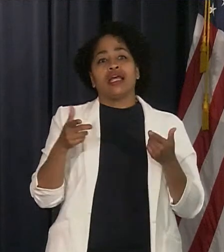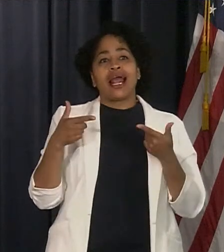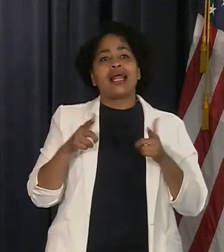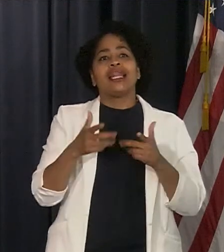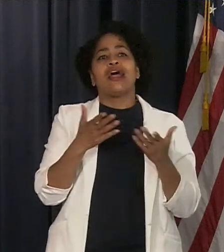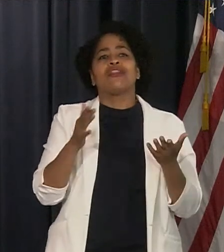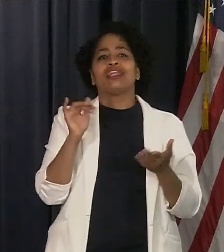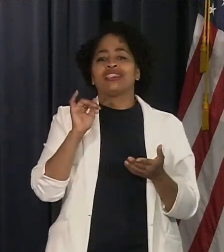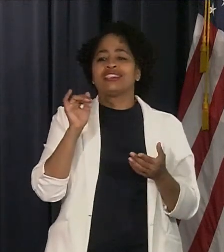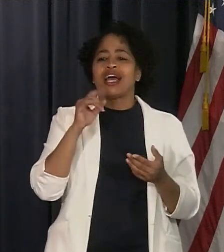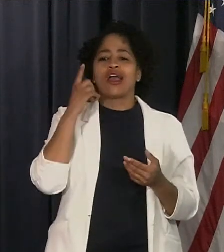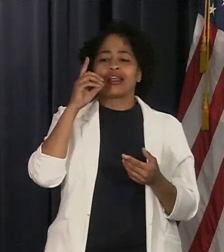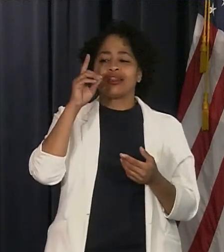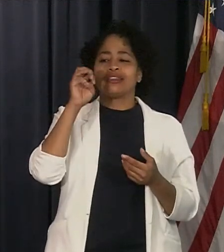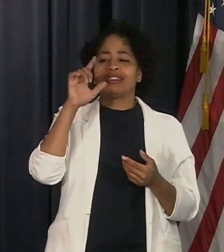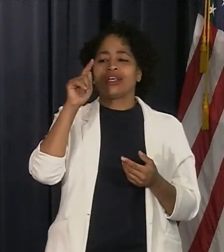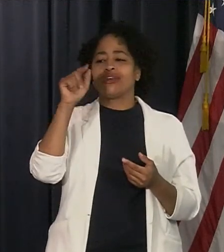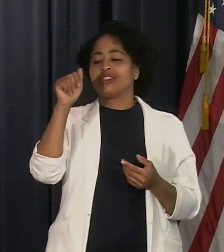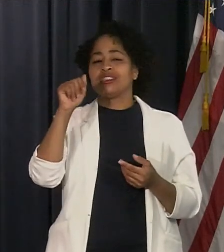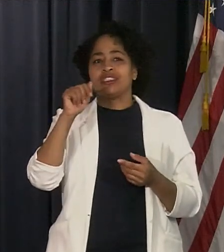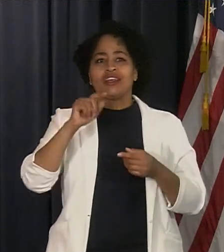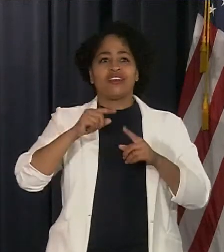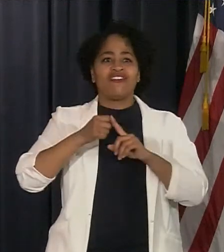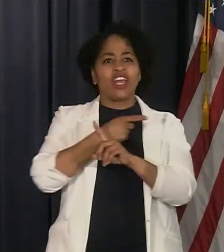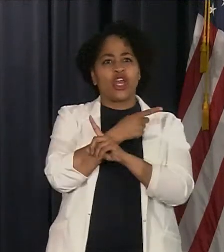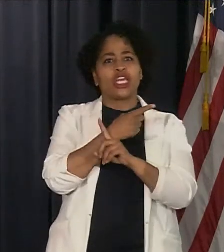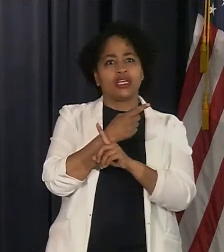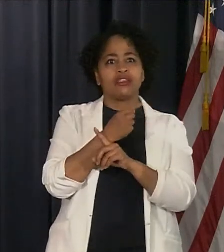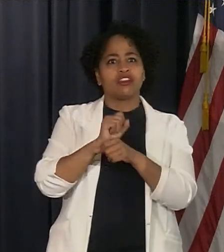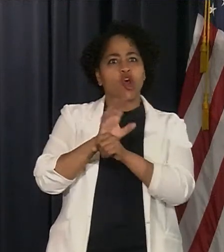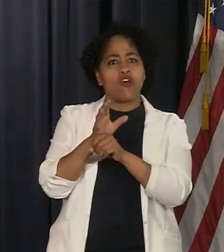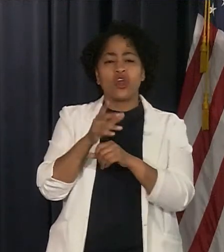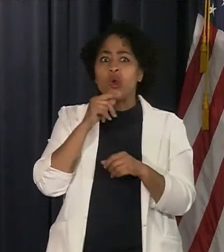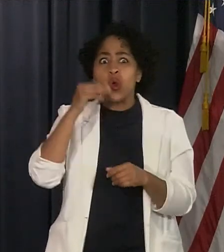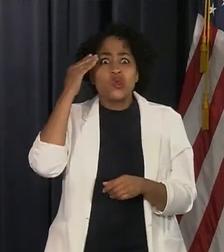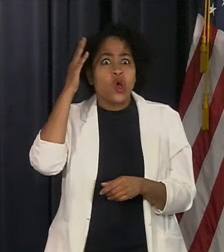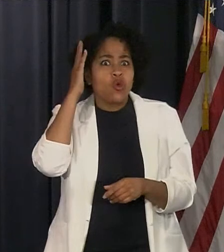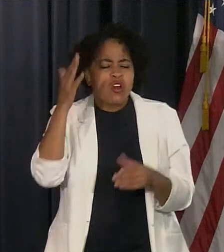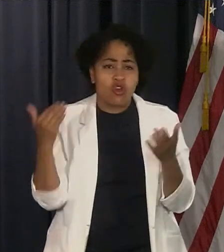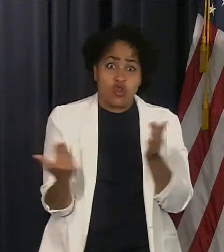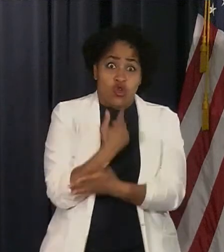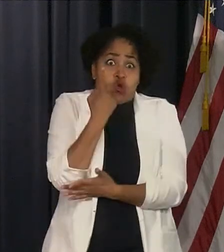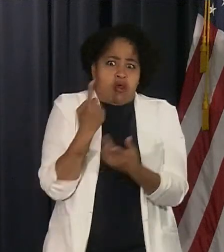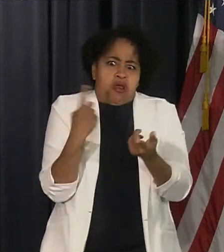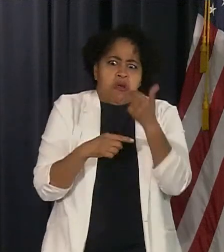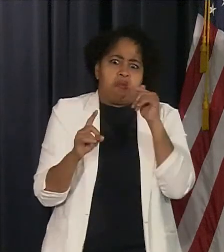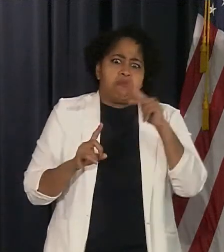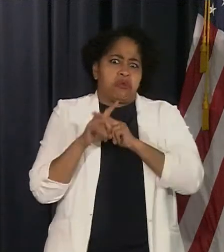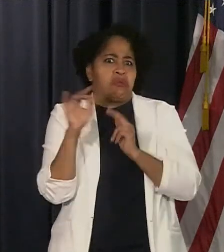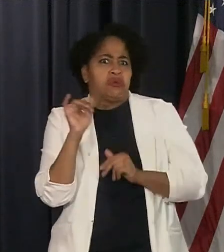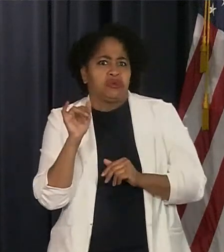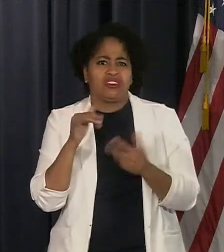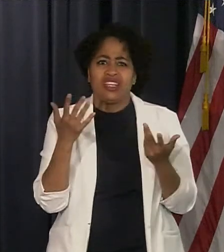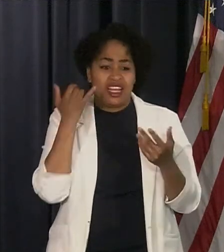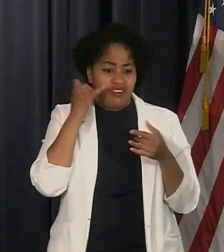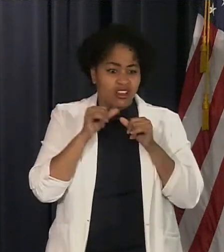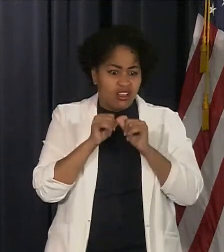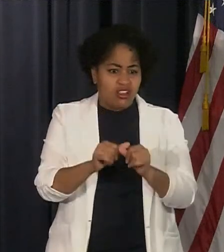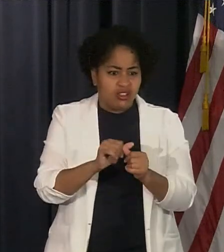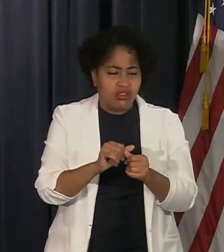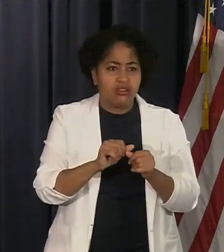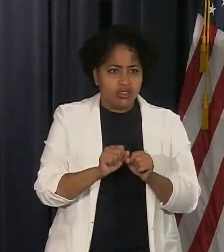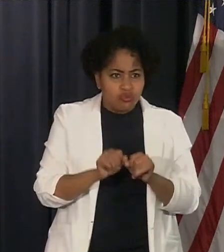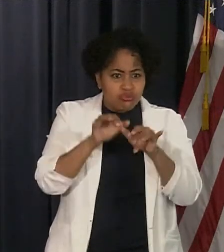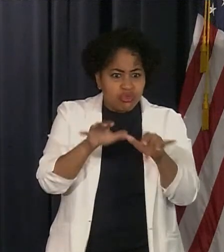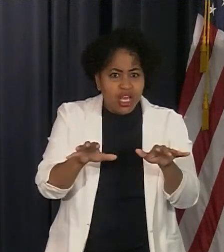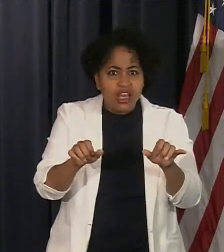Delta variant. And who knows if we get another variant, because if this keeps spreading, it's a matter of time before this virus mutates, and we're